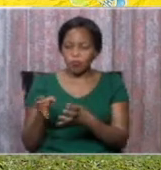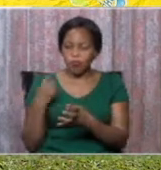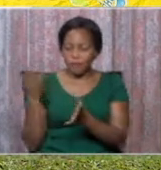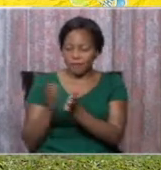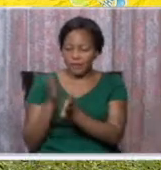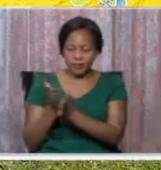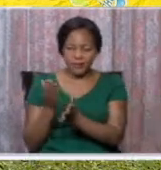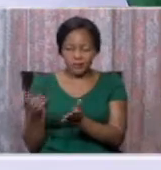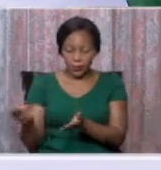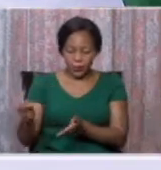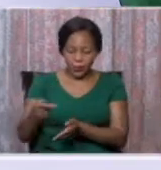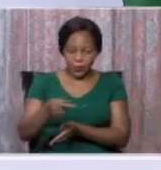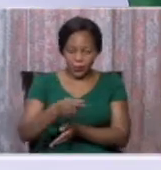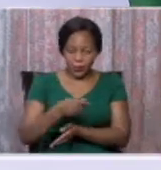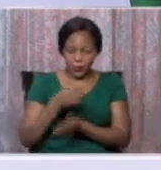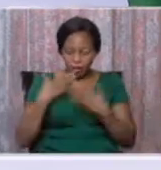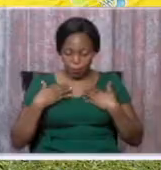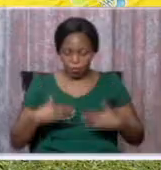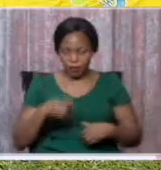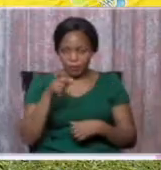Okay, let's do this.